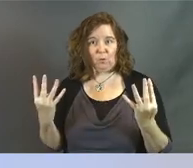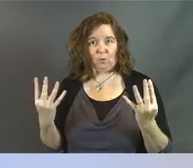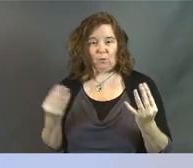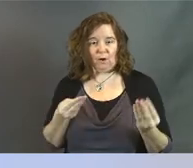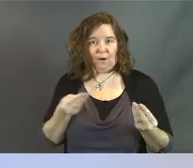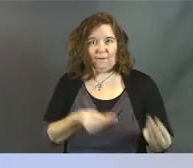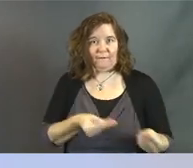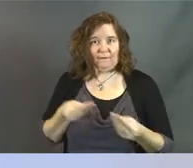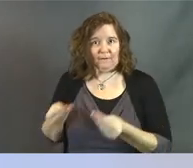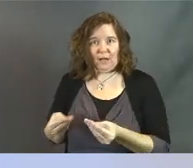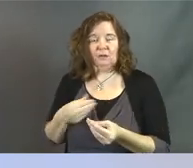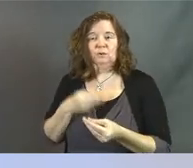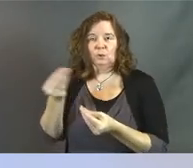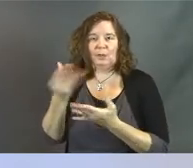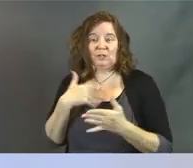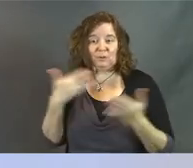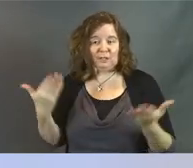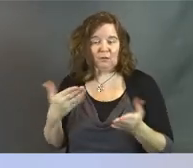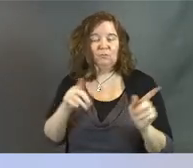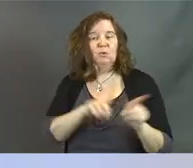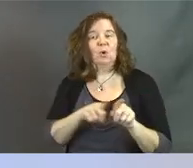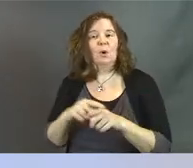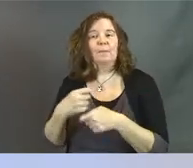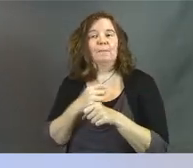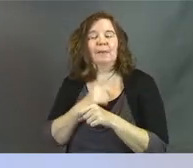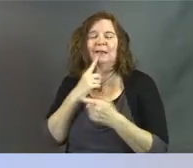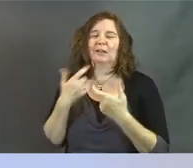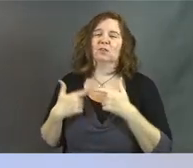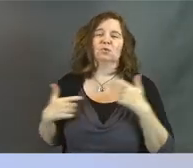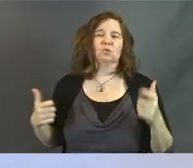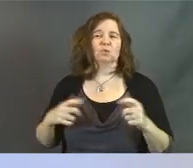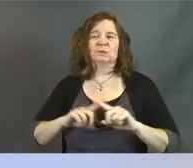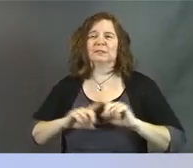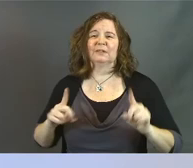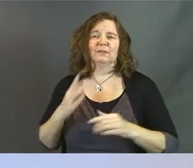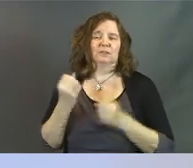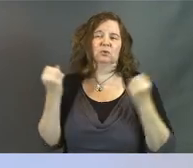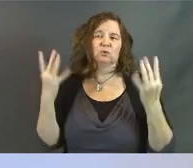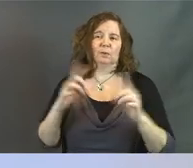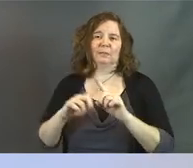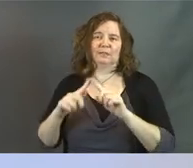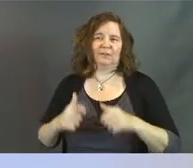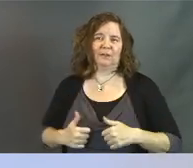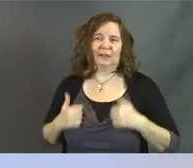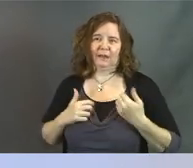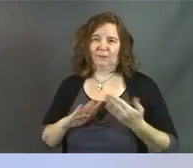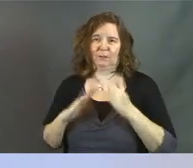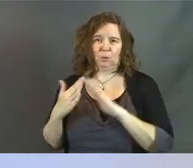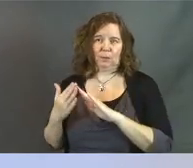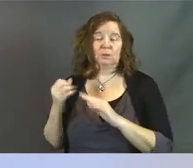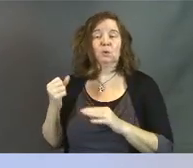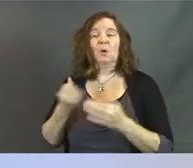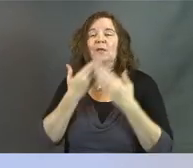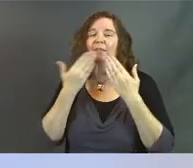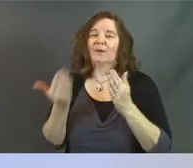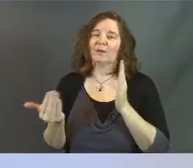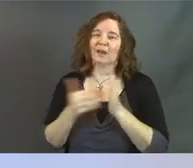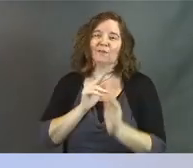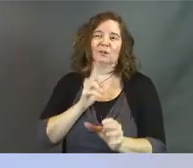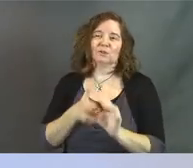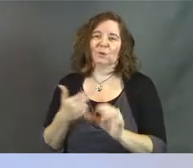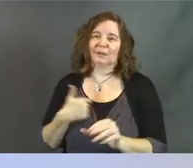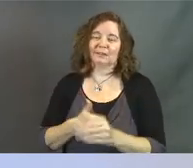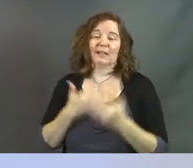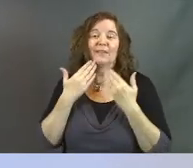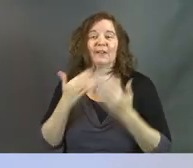So again, you're letting us know that you're here, and you're also making a huge difference in so many lives in the community. So thank you again for joining